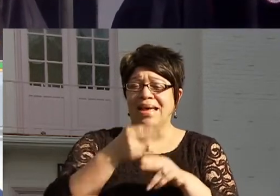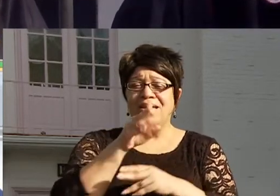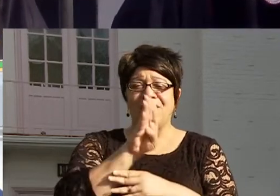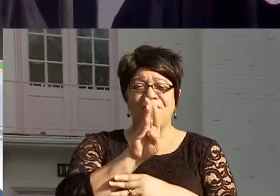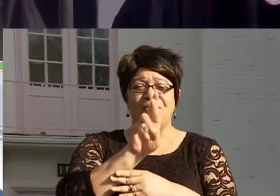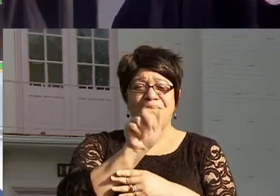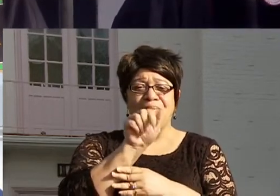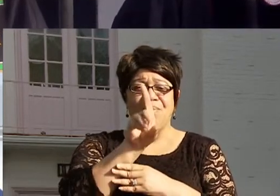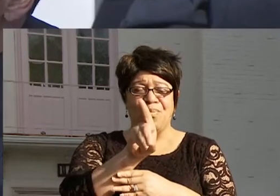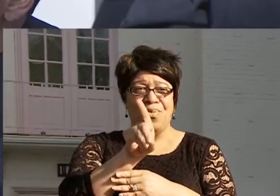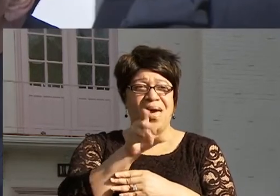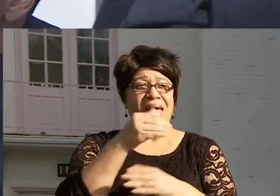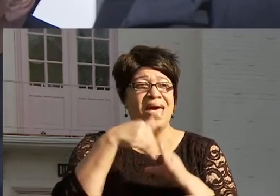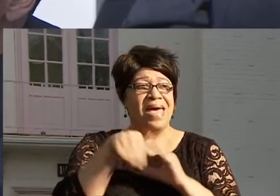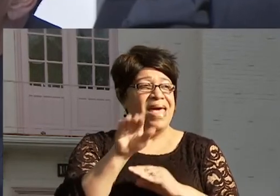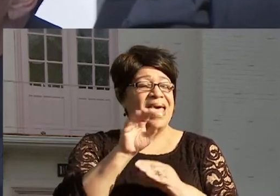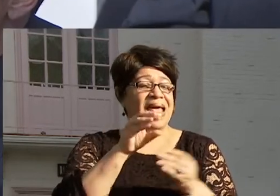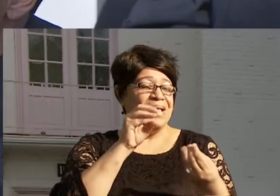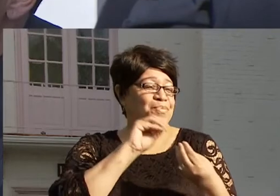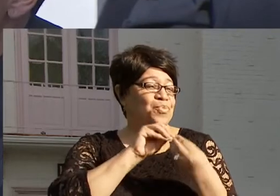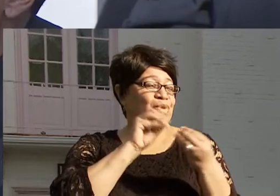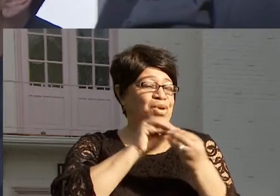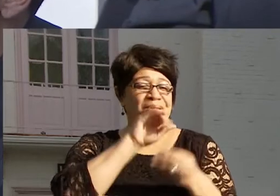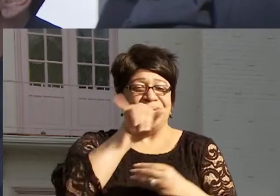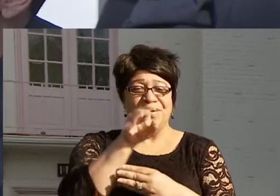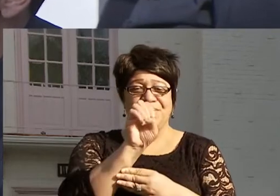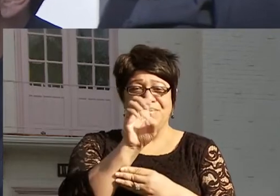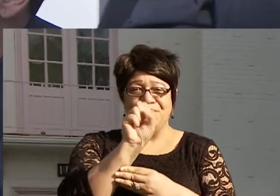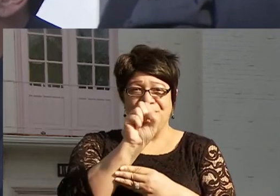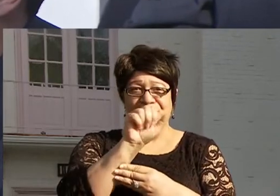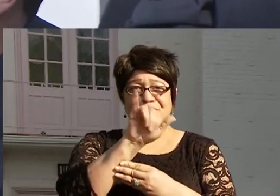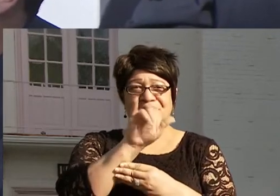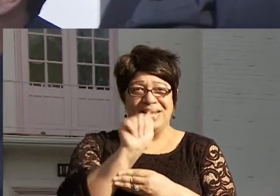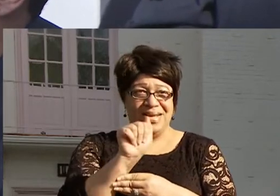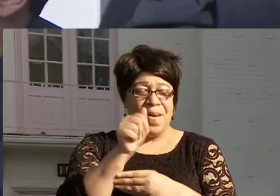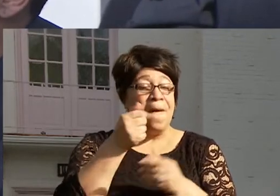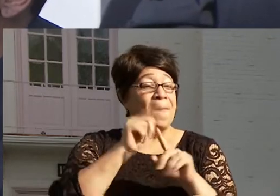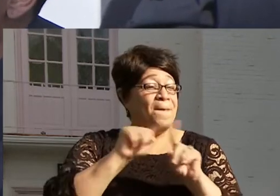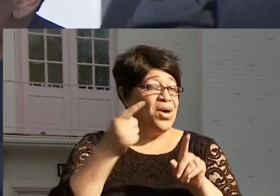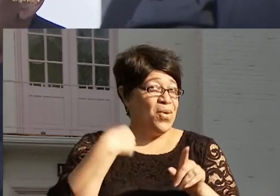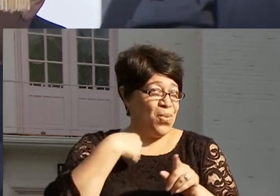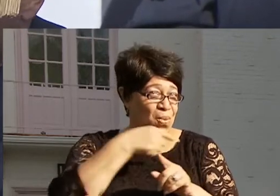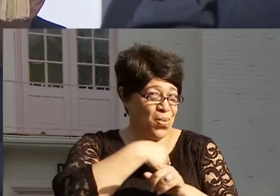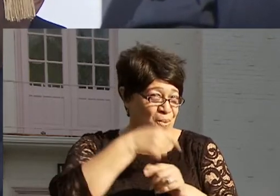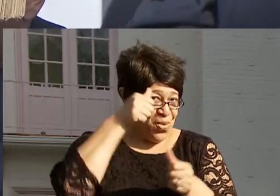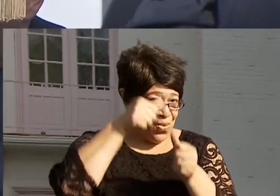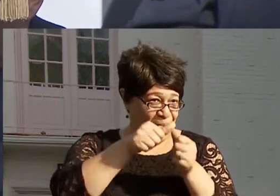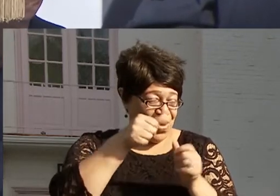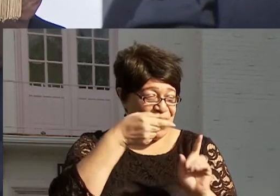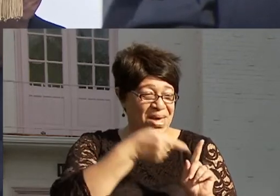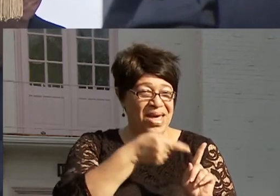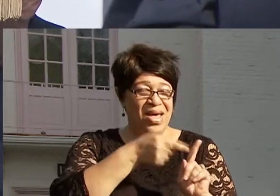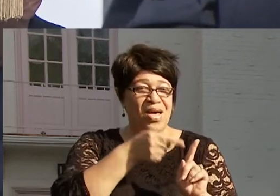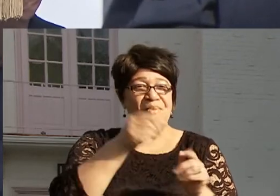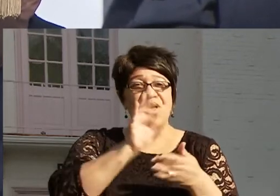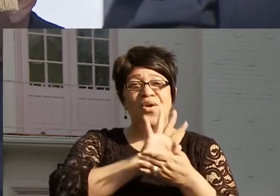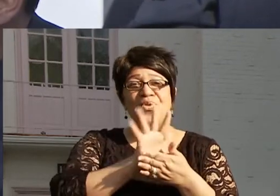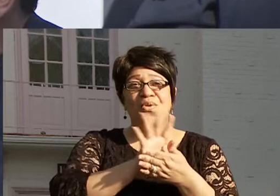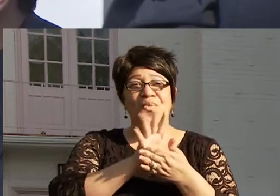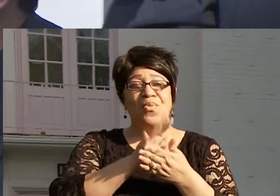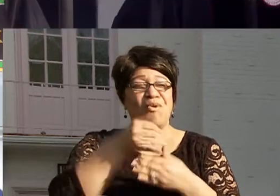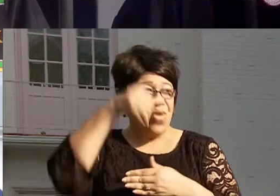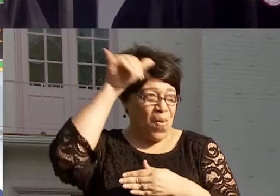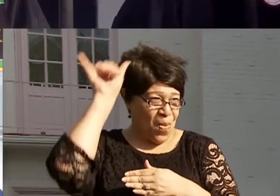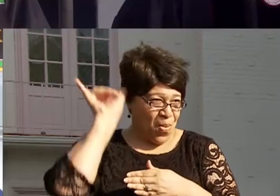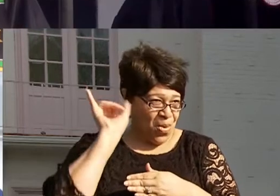and love him as Ricky Nash in Barbershop. To quote Mr. Ealy, "I hope that they'll remember the man, not the